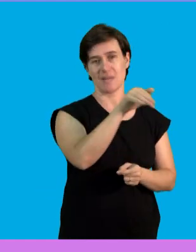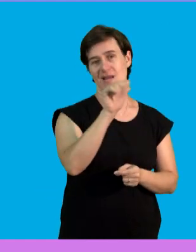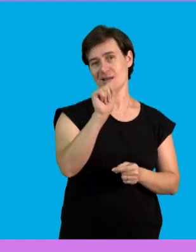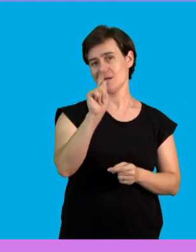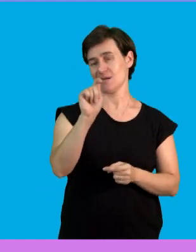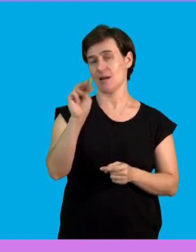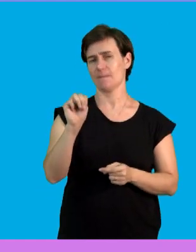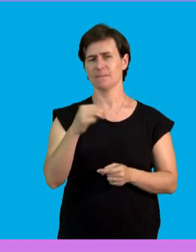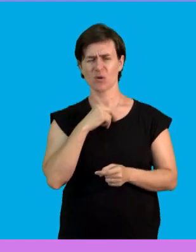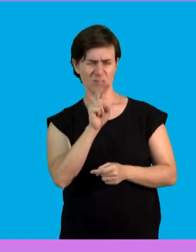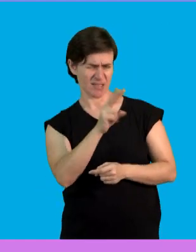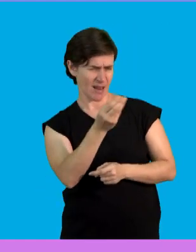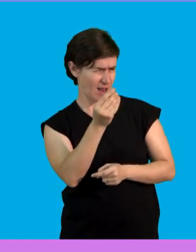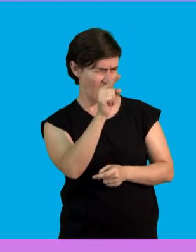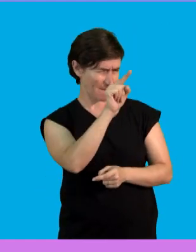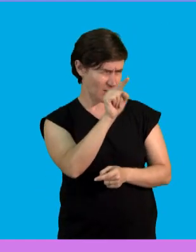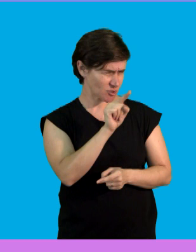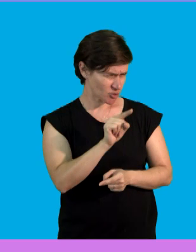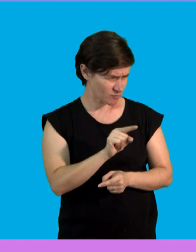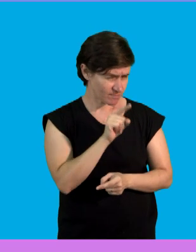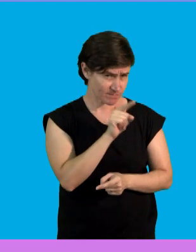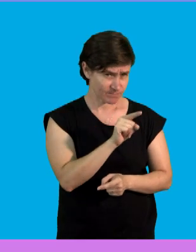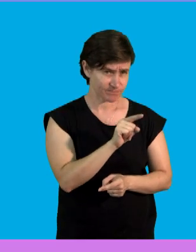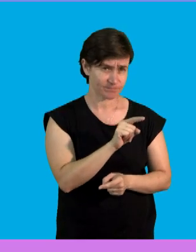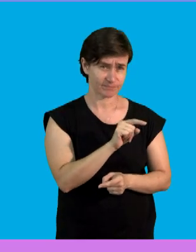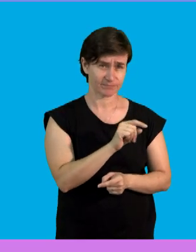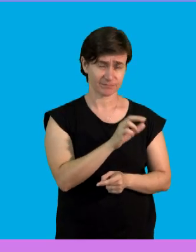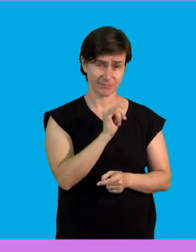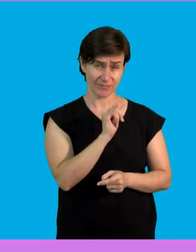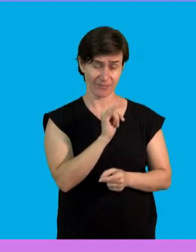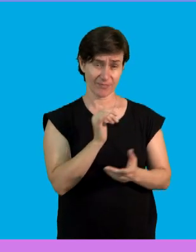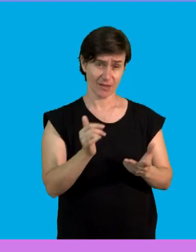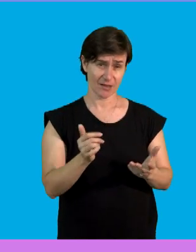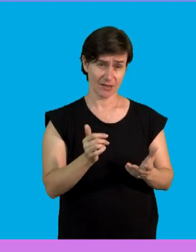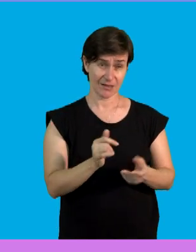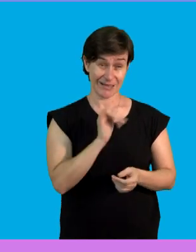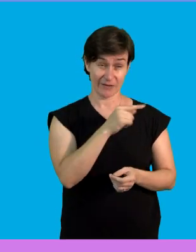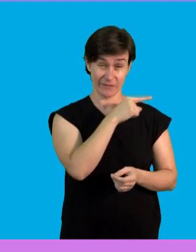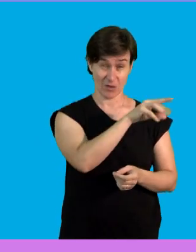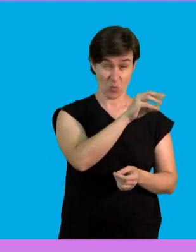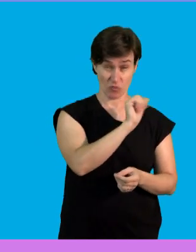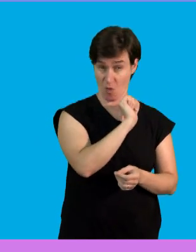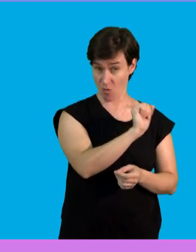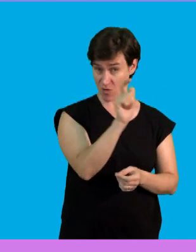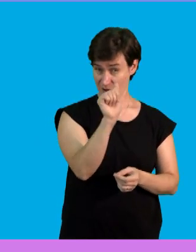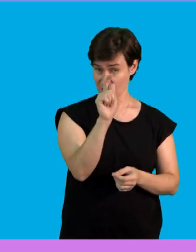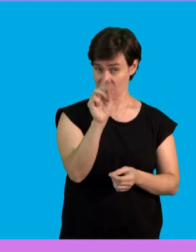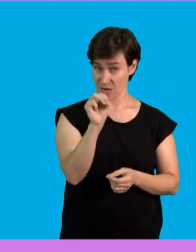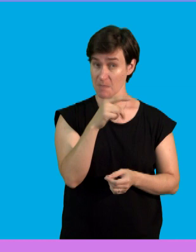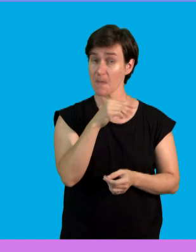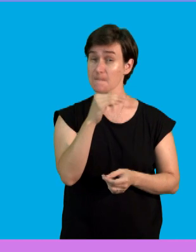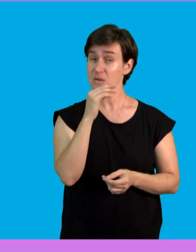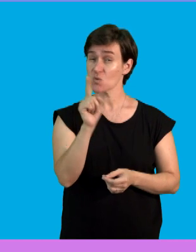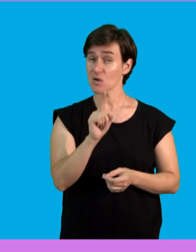look at the withdrawals from his own ATM, that is going to